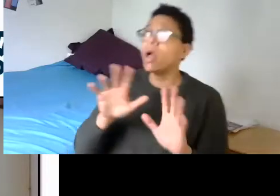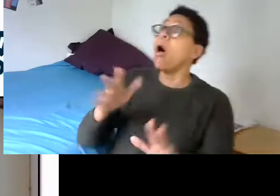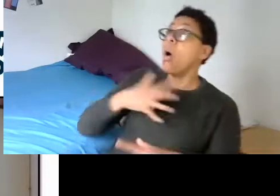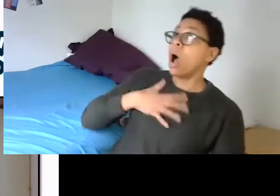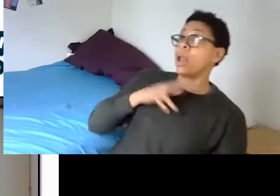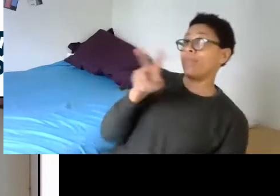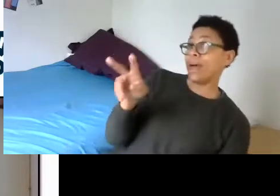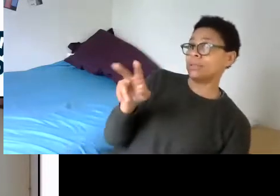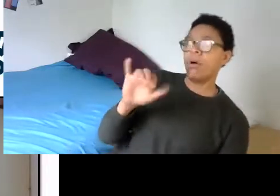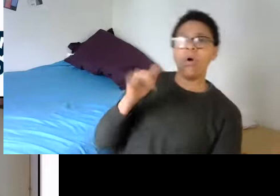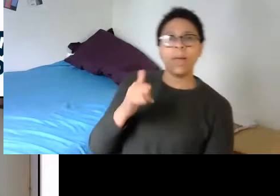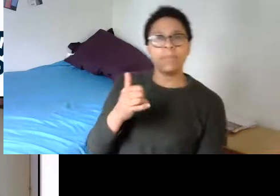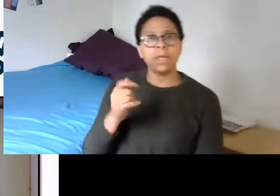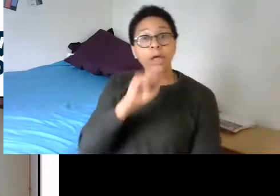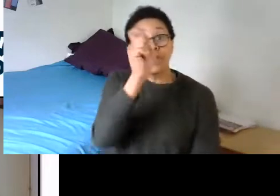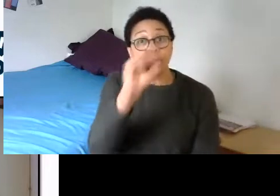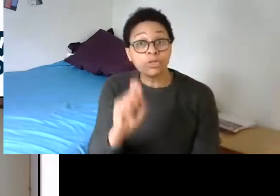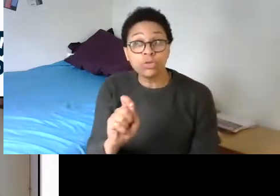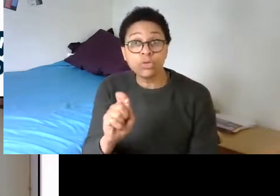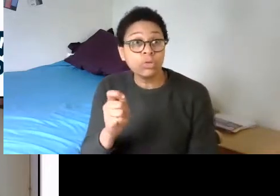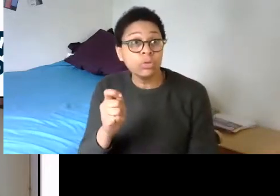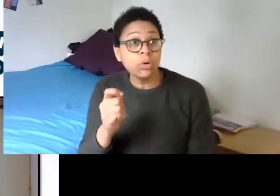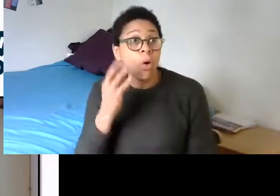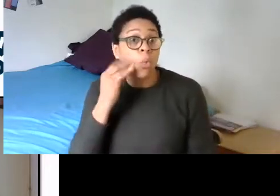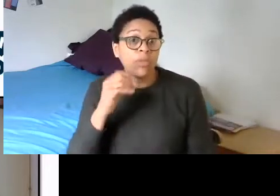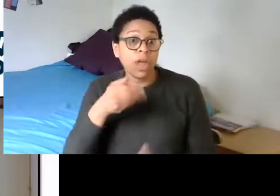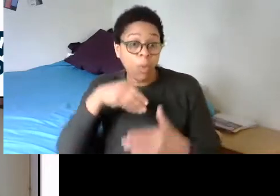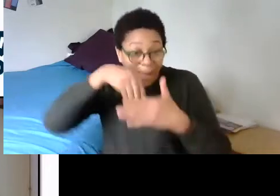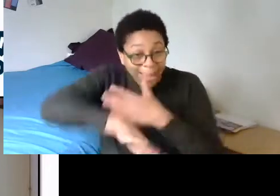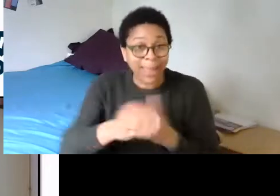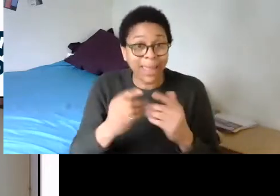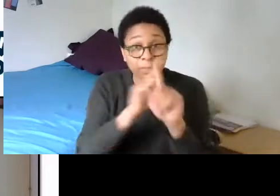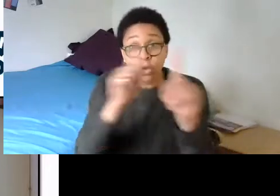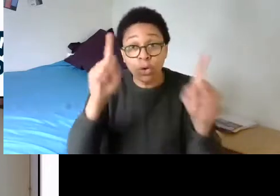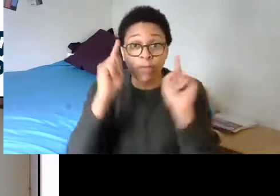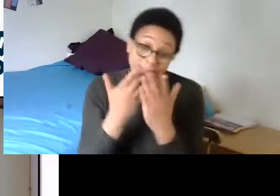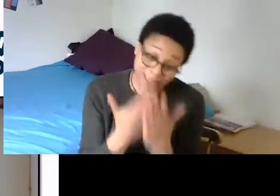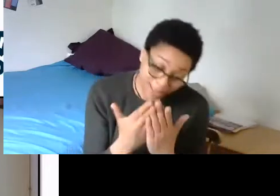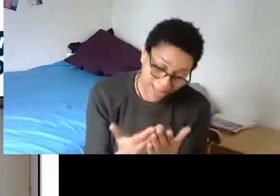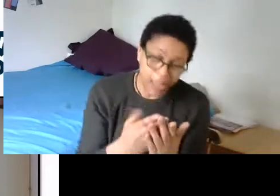they drawing while they were a student? While they were in a lecture? Or was this used as a space long after, similar to Thomas Cook?